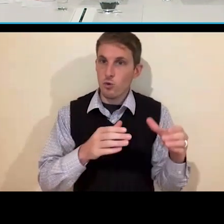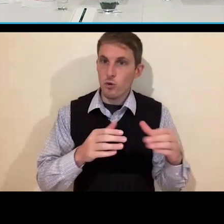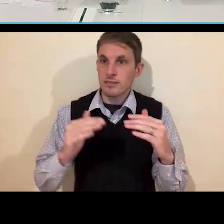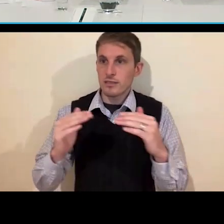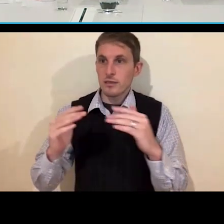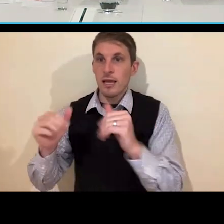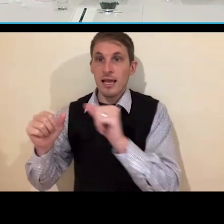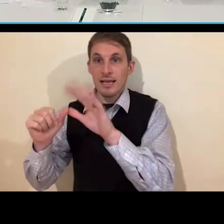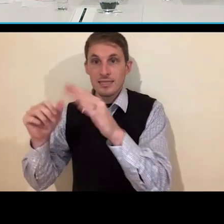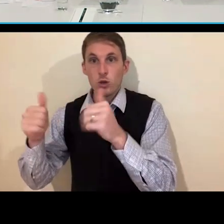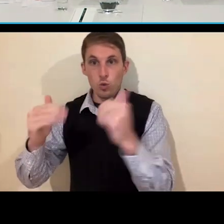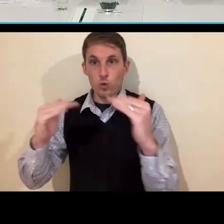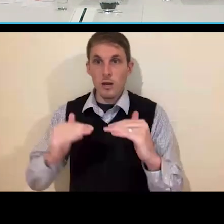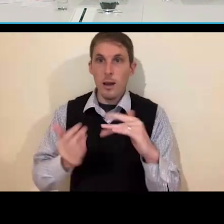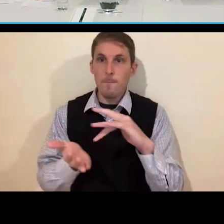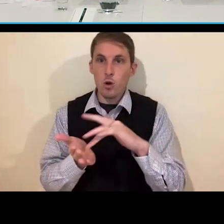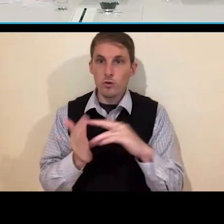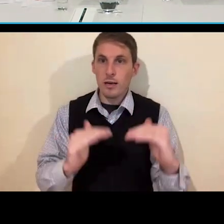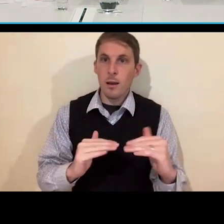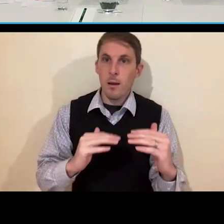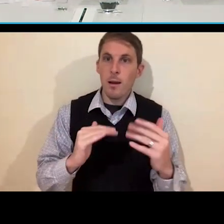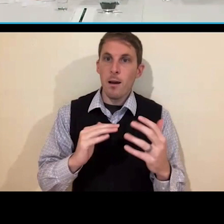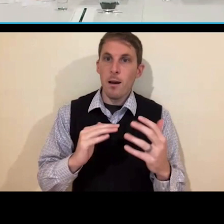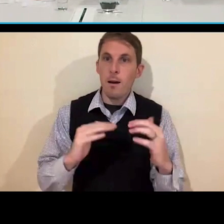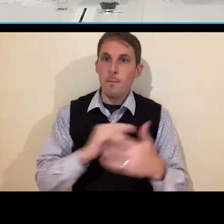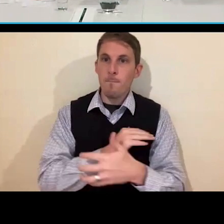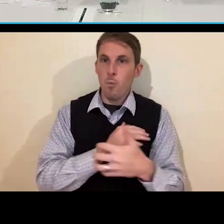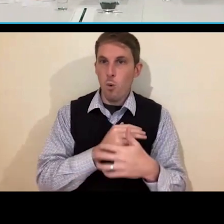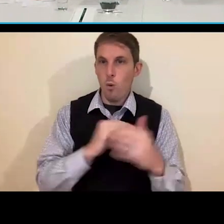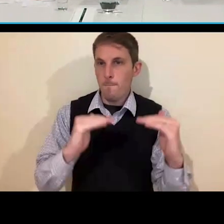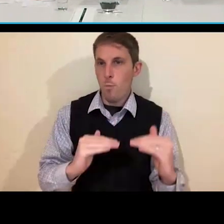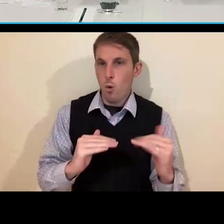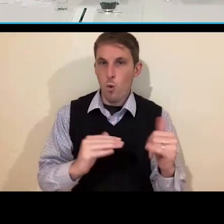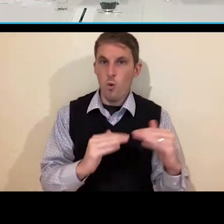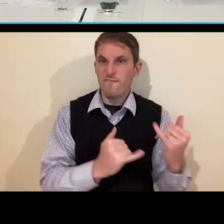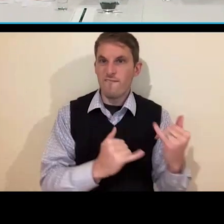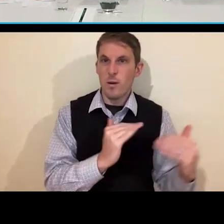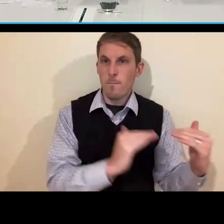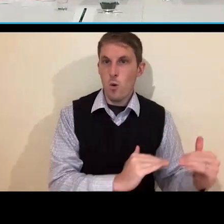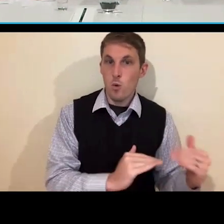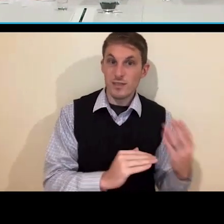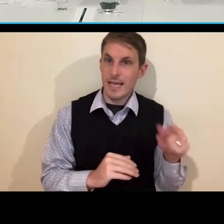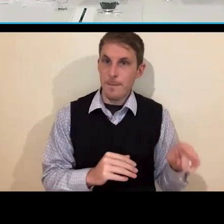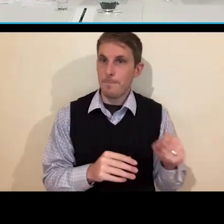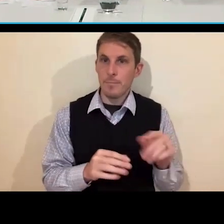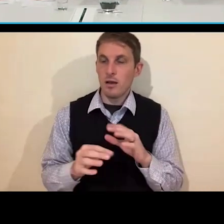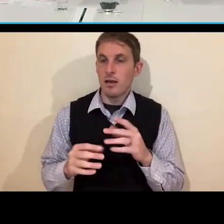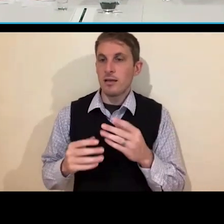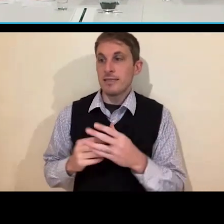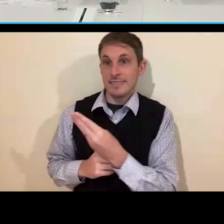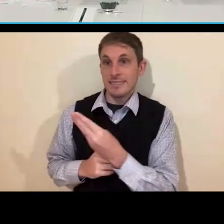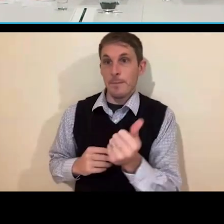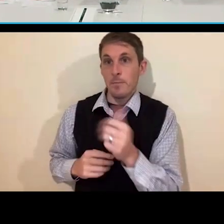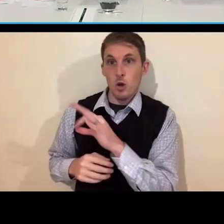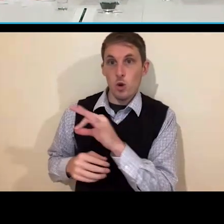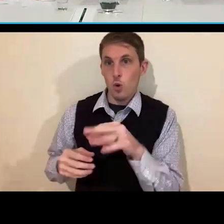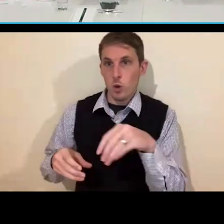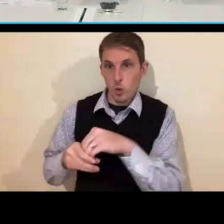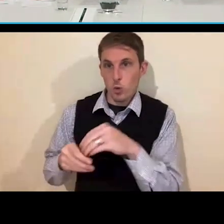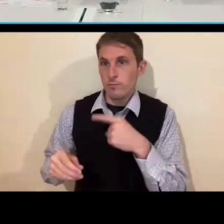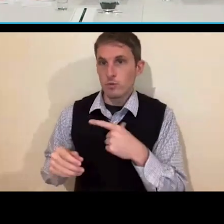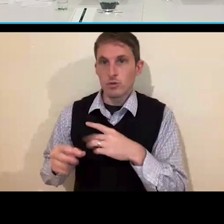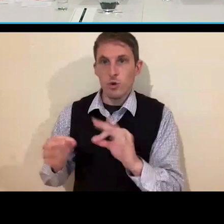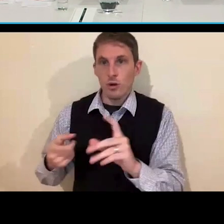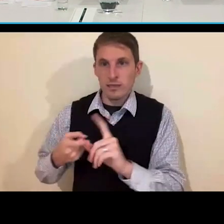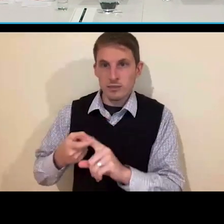very poor, and those that were excluded because they were absent for the service for the entire quarter, or they chose not to complete the